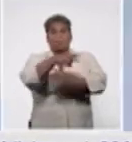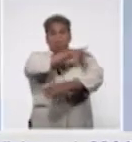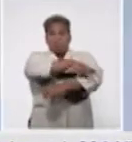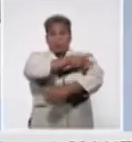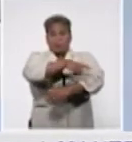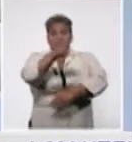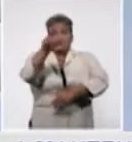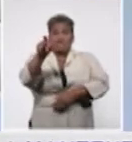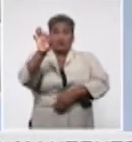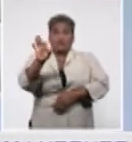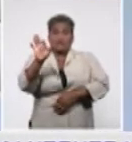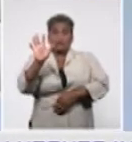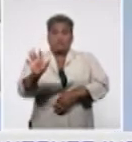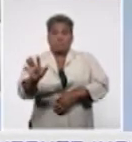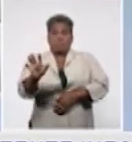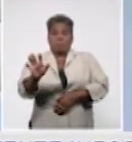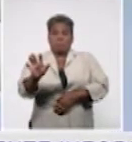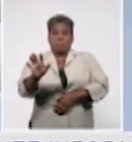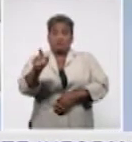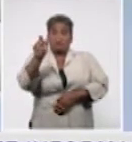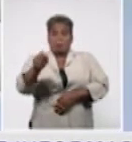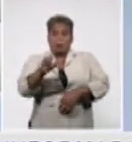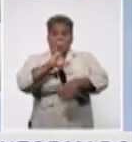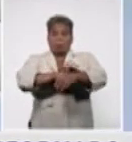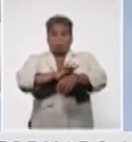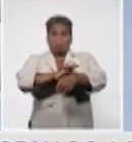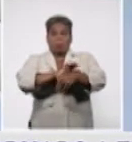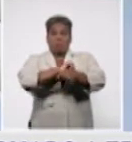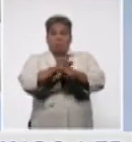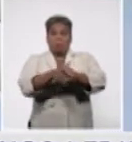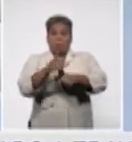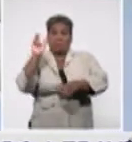same 185 countries.